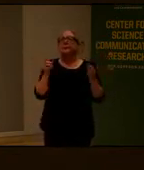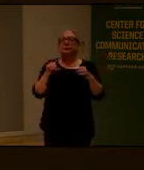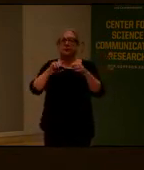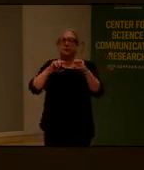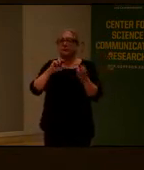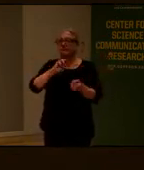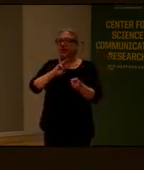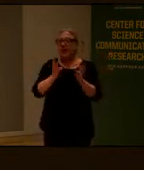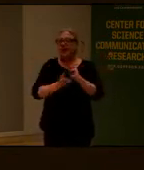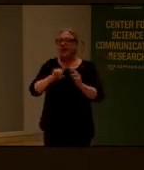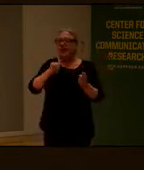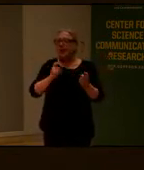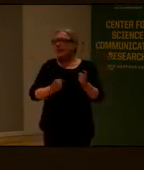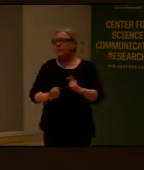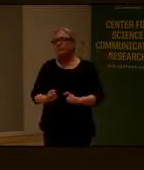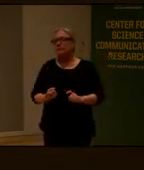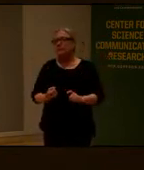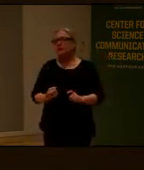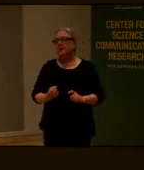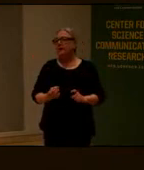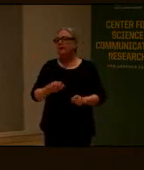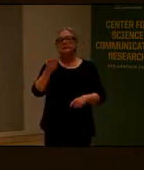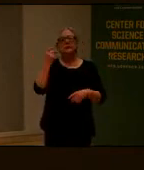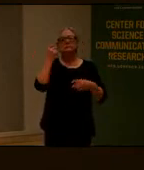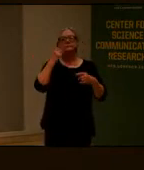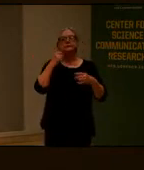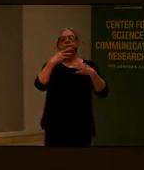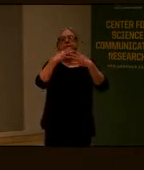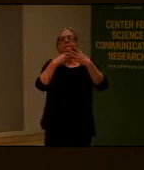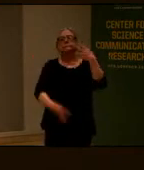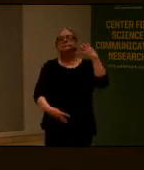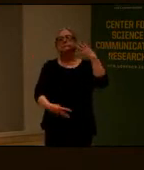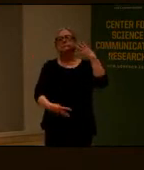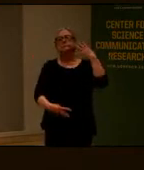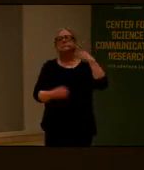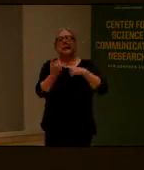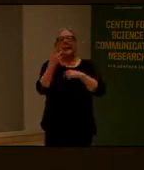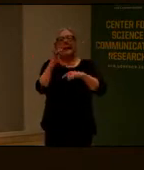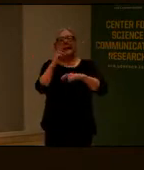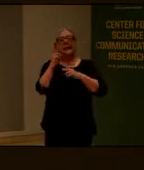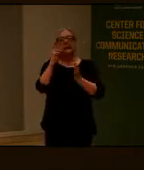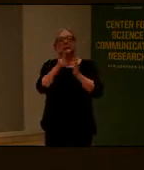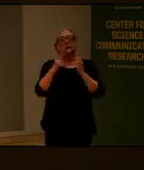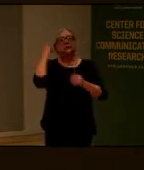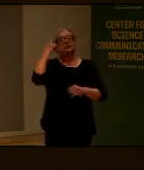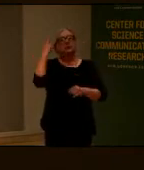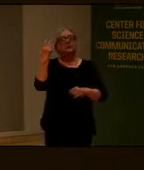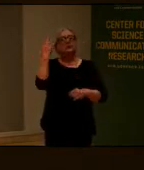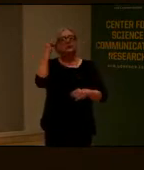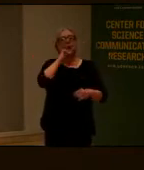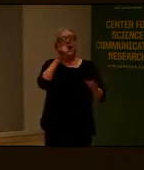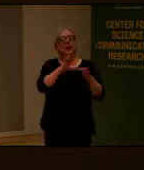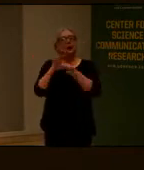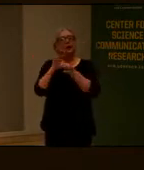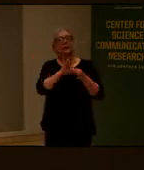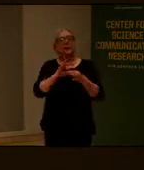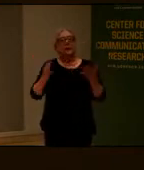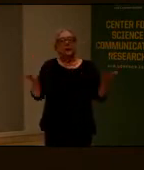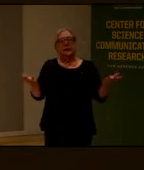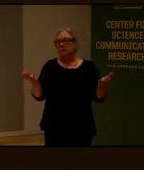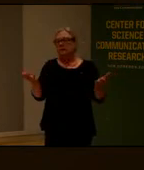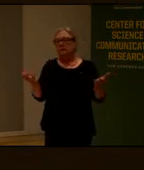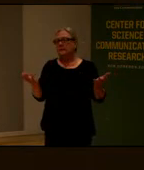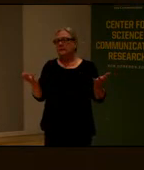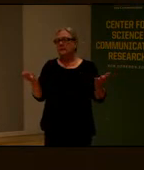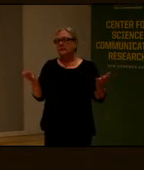is a list of 18 reasons that they might not be connected, even though they are mostly. Whereas